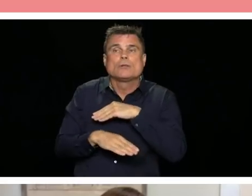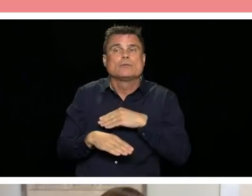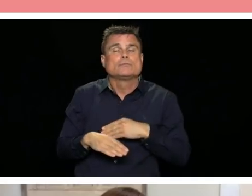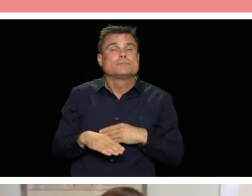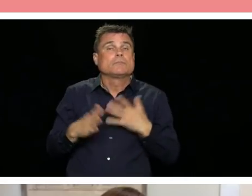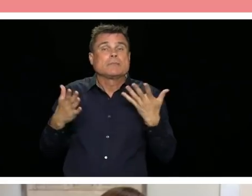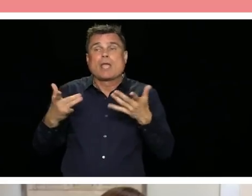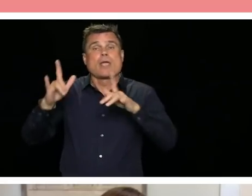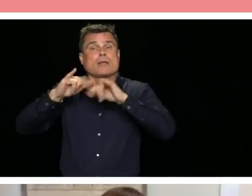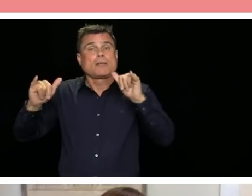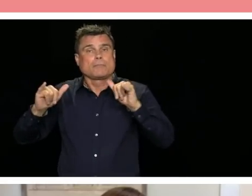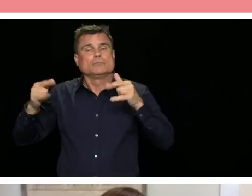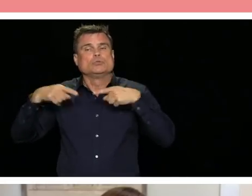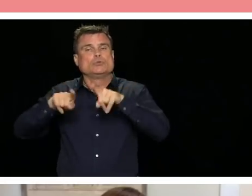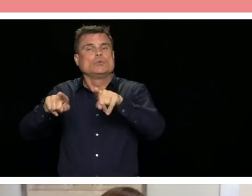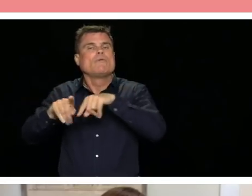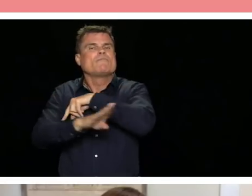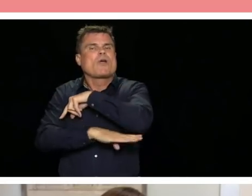place, we've learned a lot